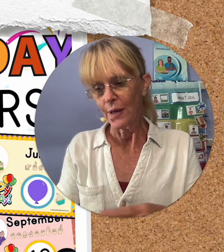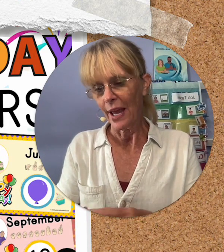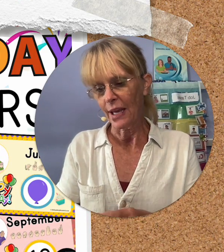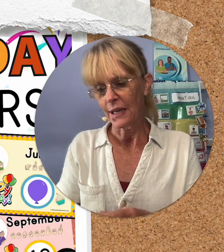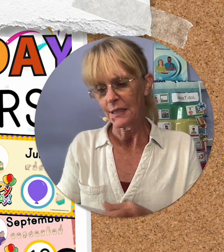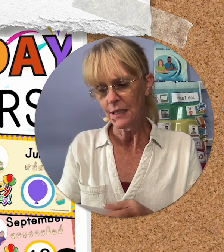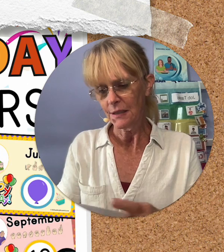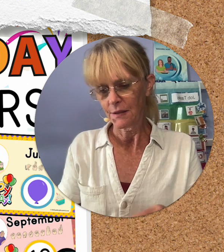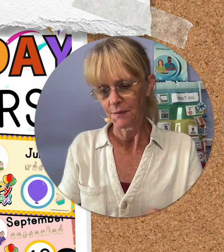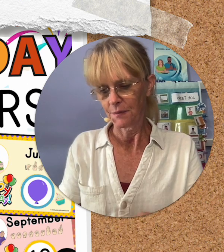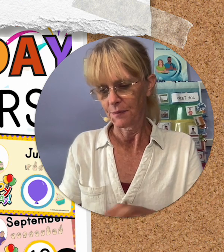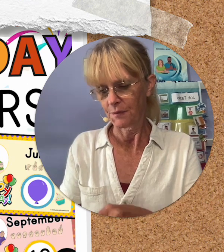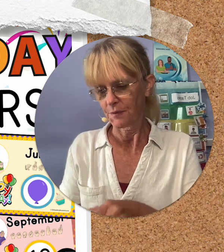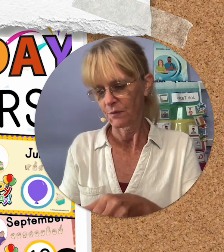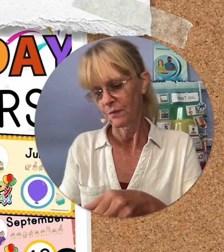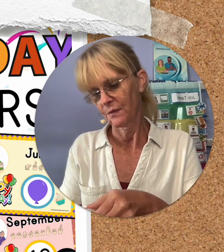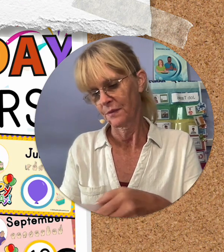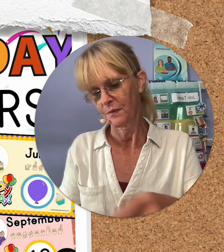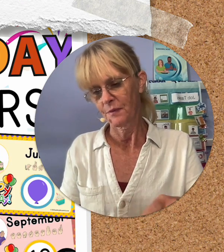you can,